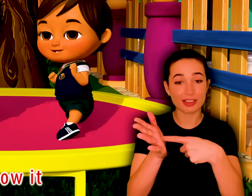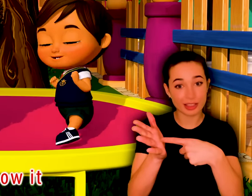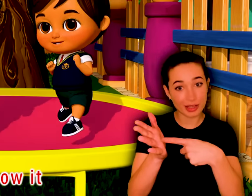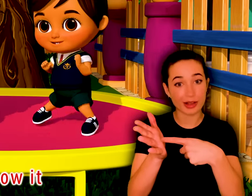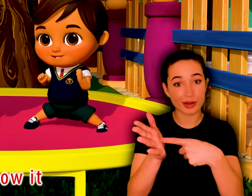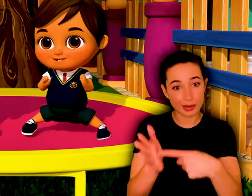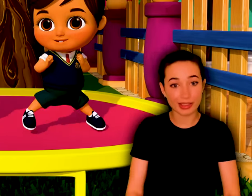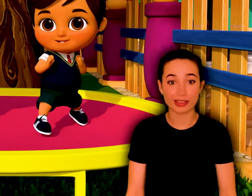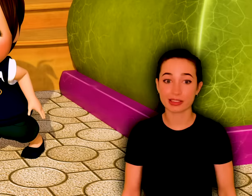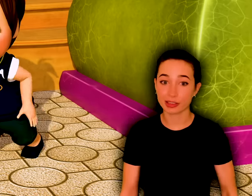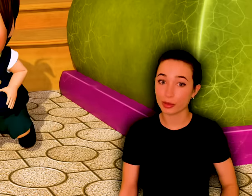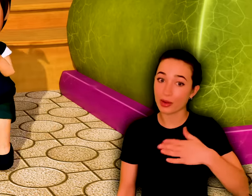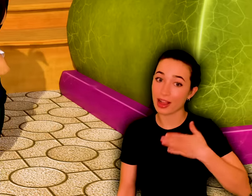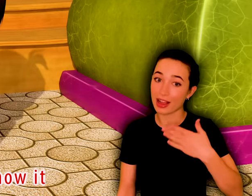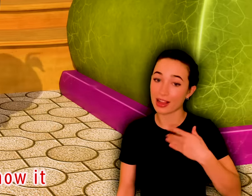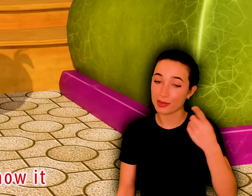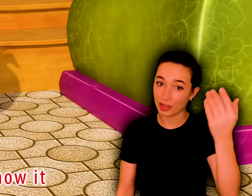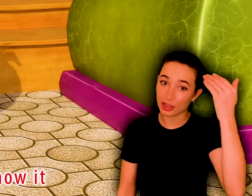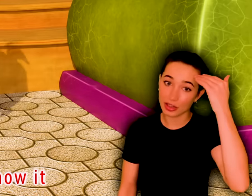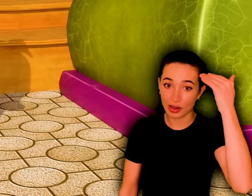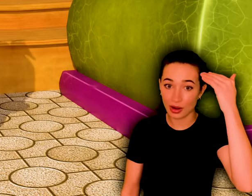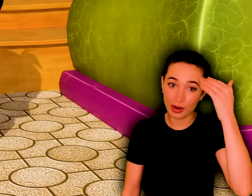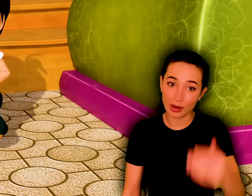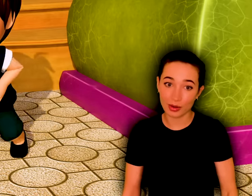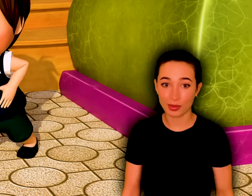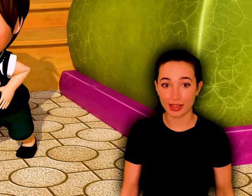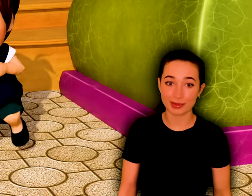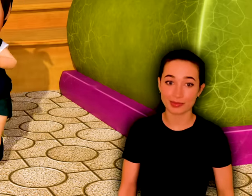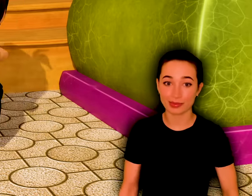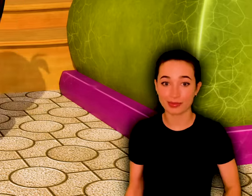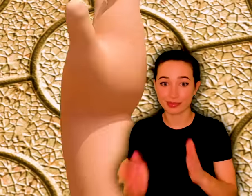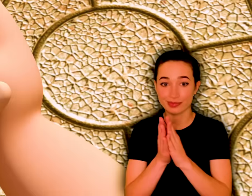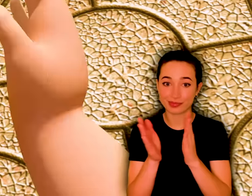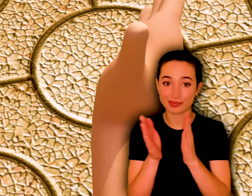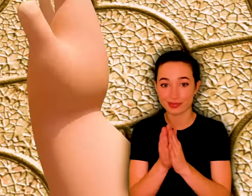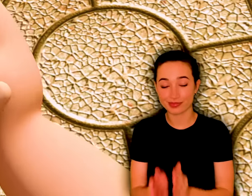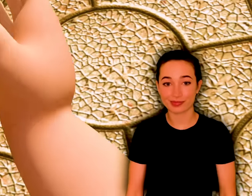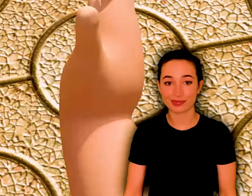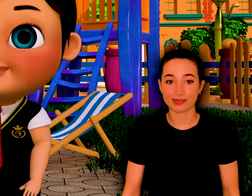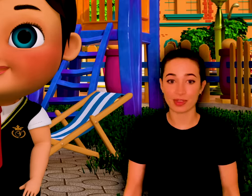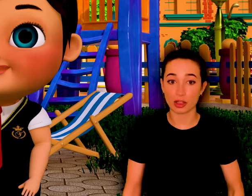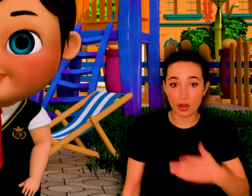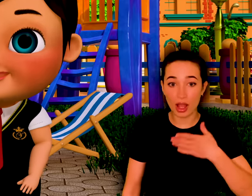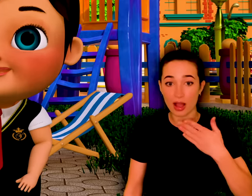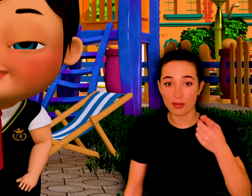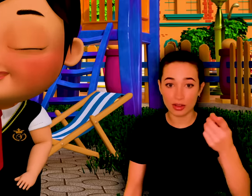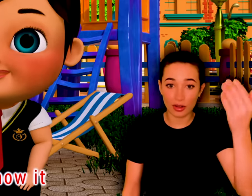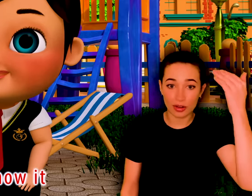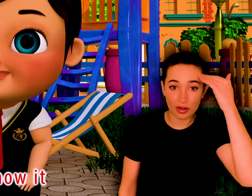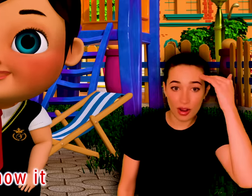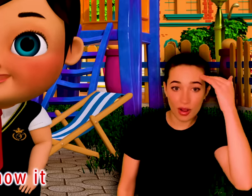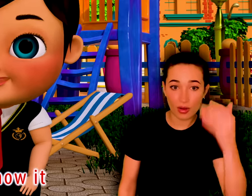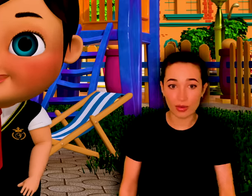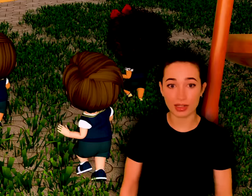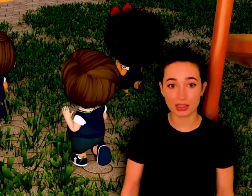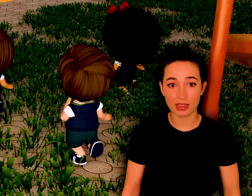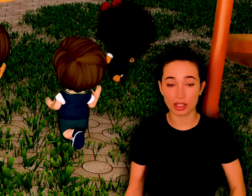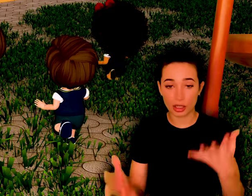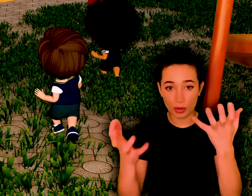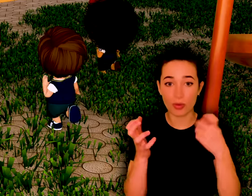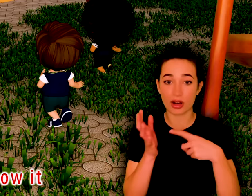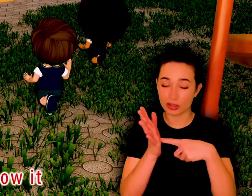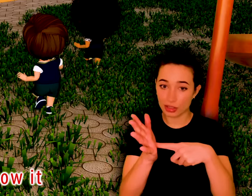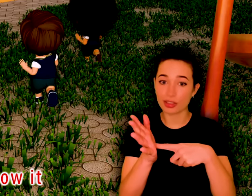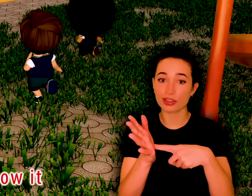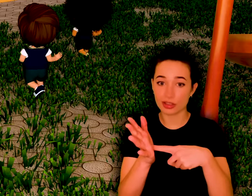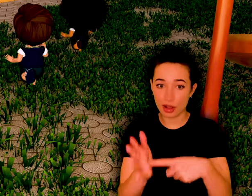you really want to show it. If you're happy and you know it, clap your hands. If you're happy and you know it, and